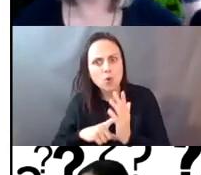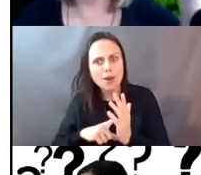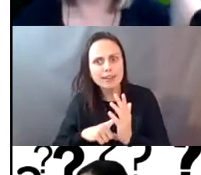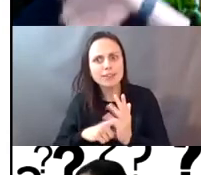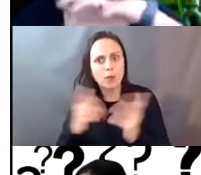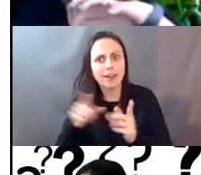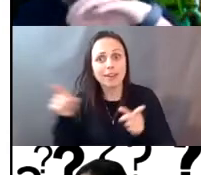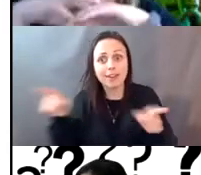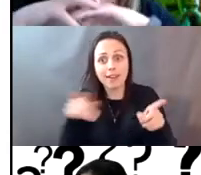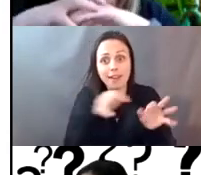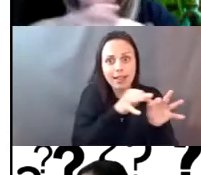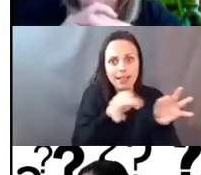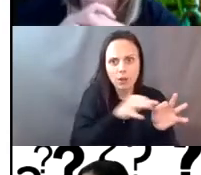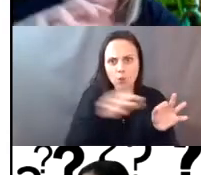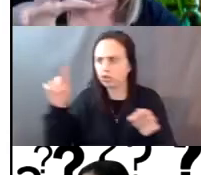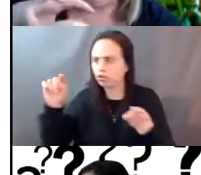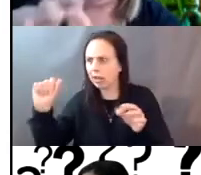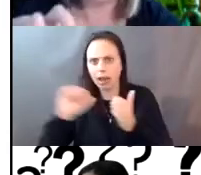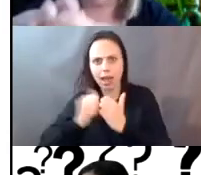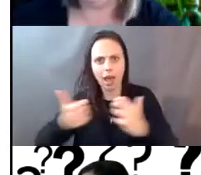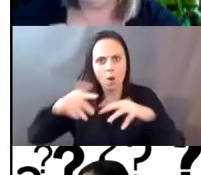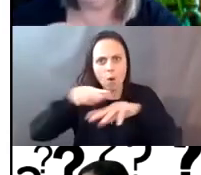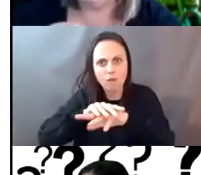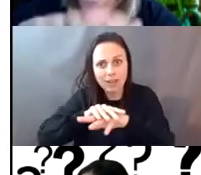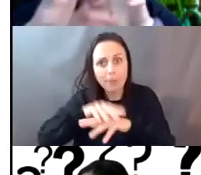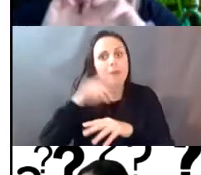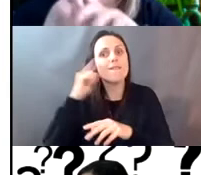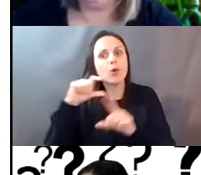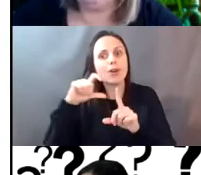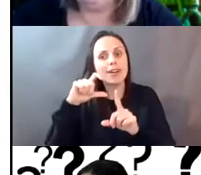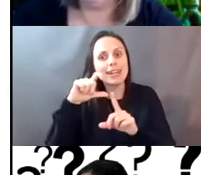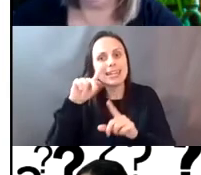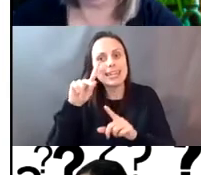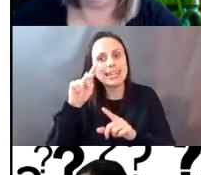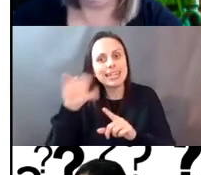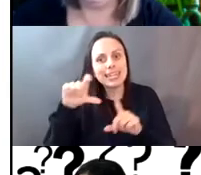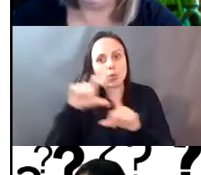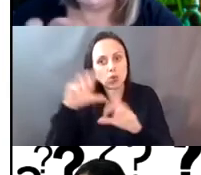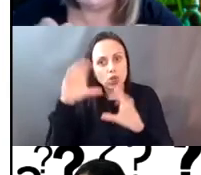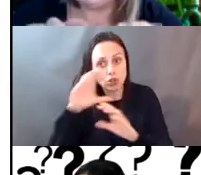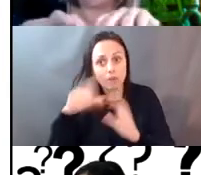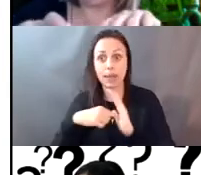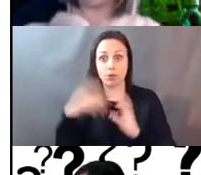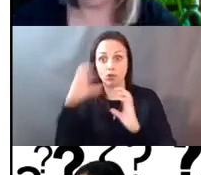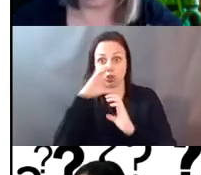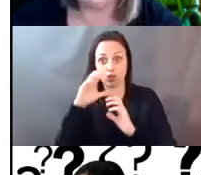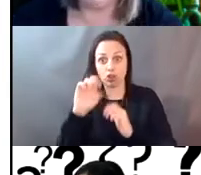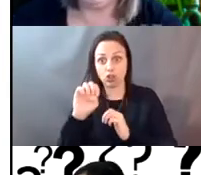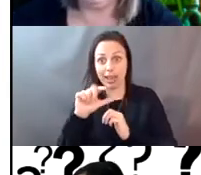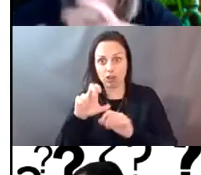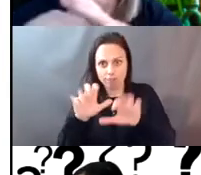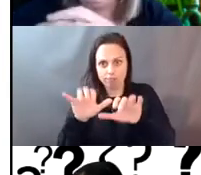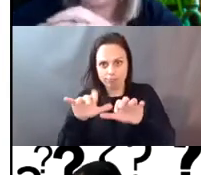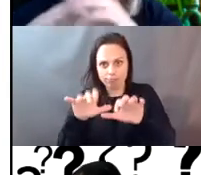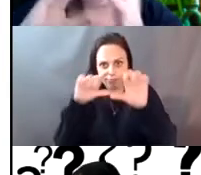of language and data that happens in keyword research, where you can go to the search engines and get at least some